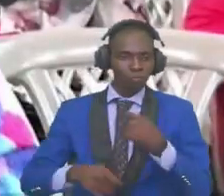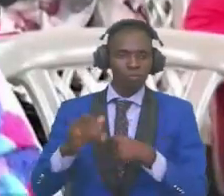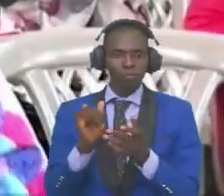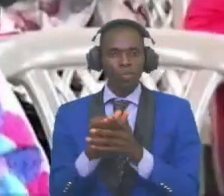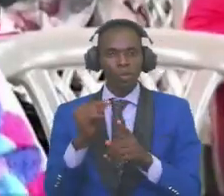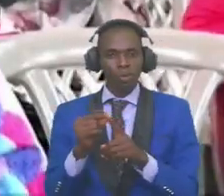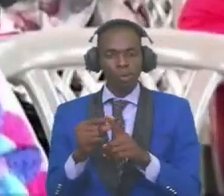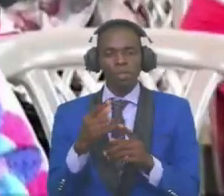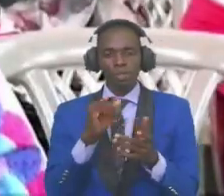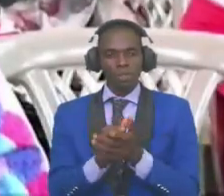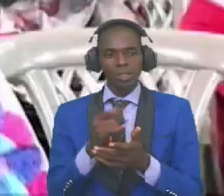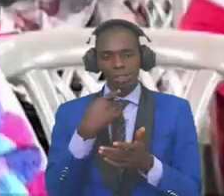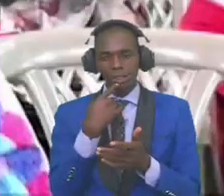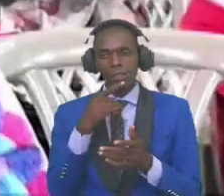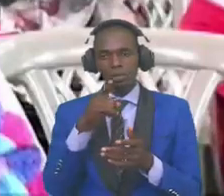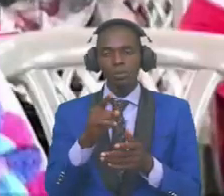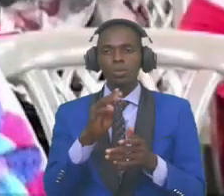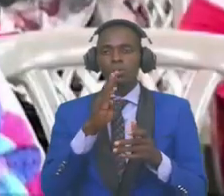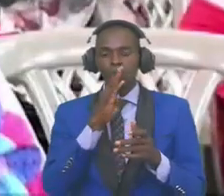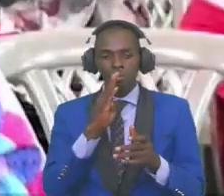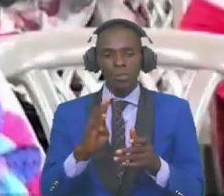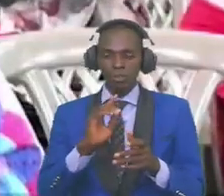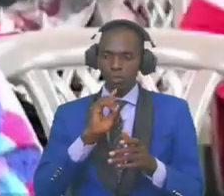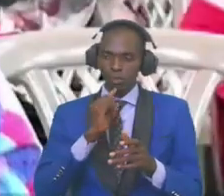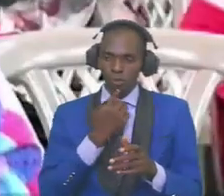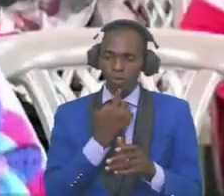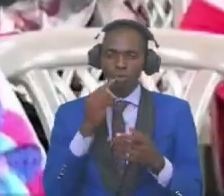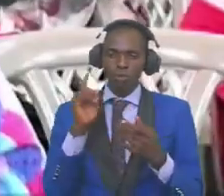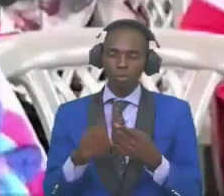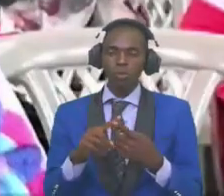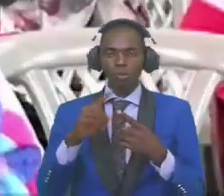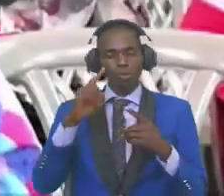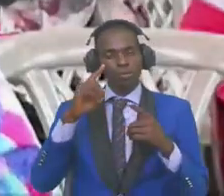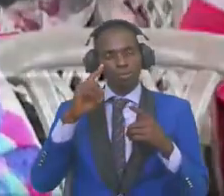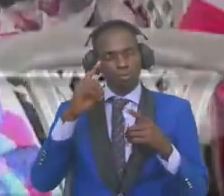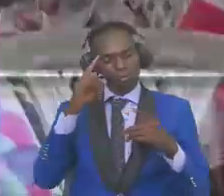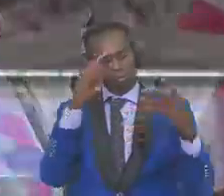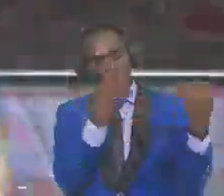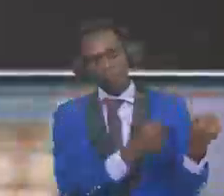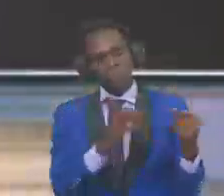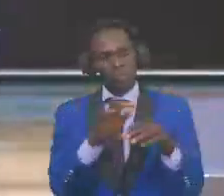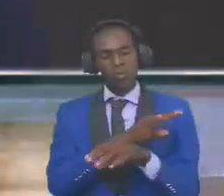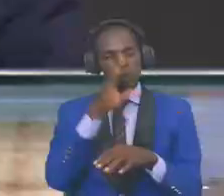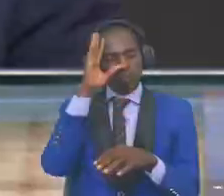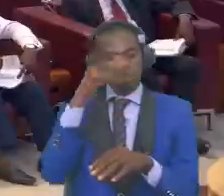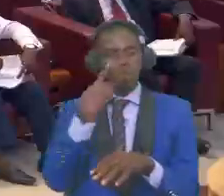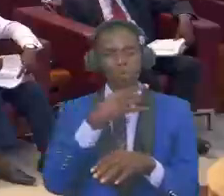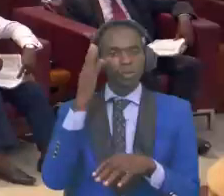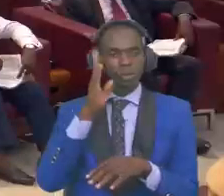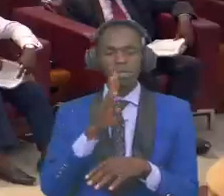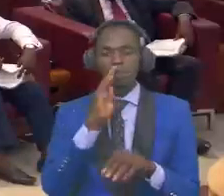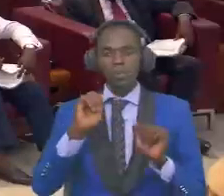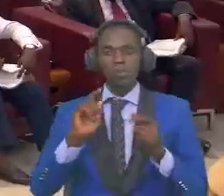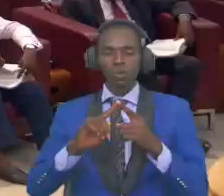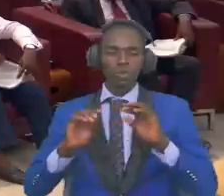same commit thou to faithful men who shall be able to teach others also. Look at